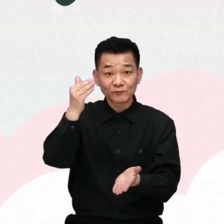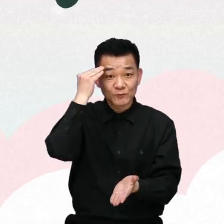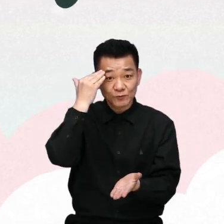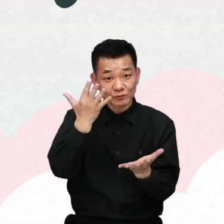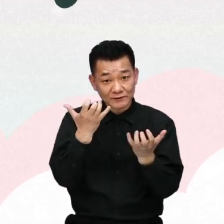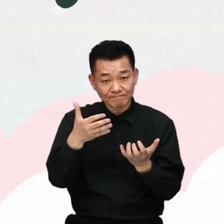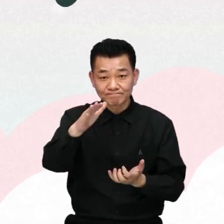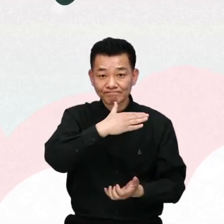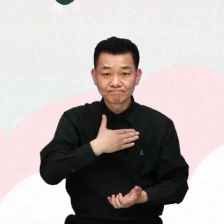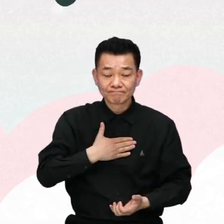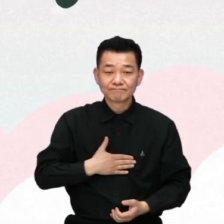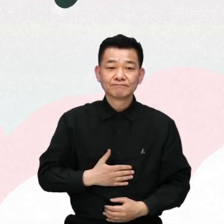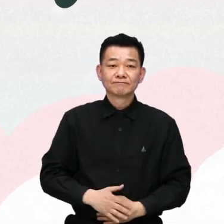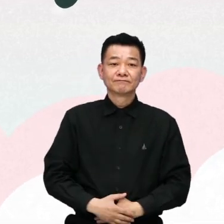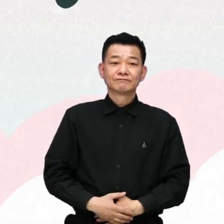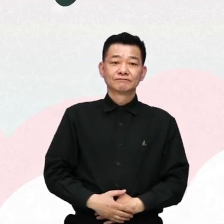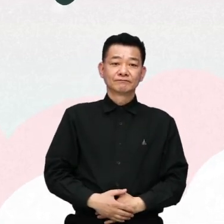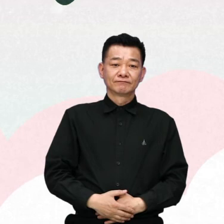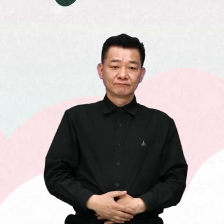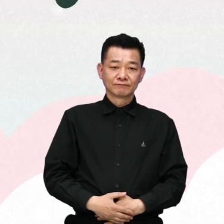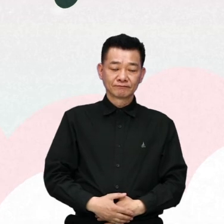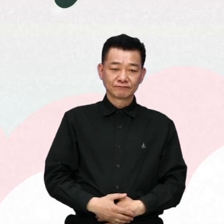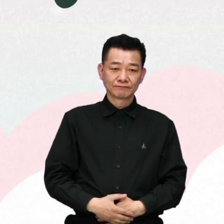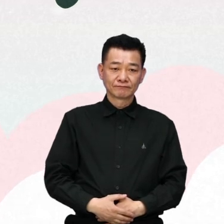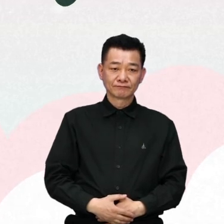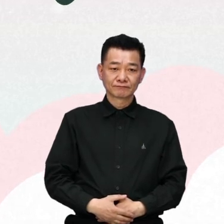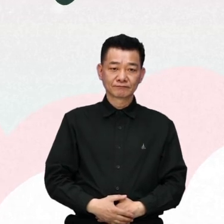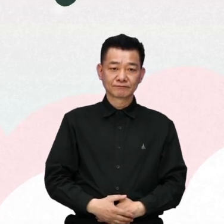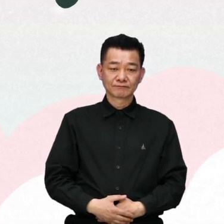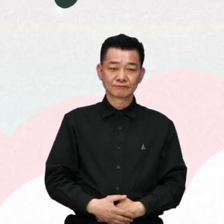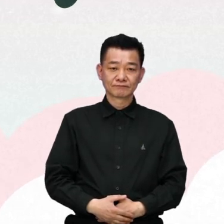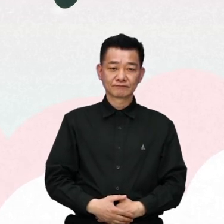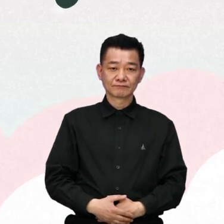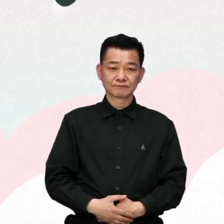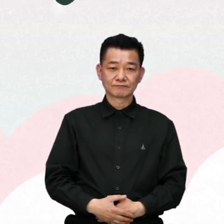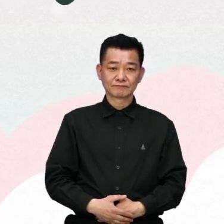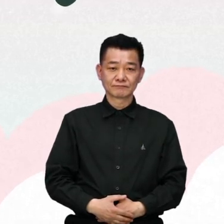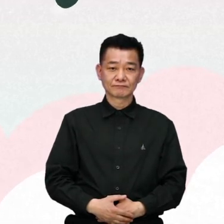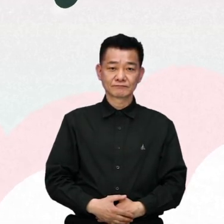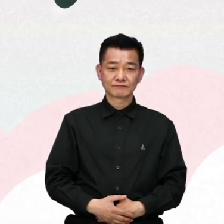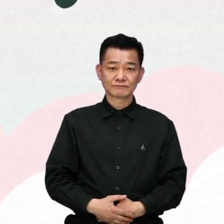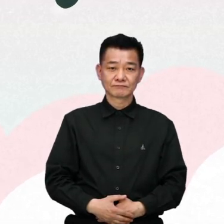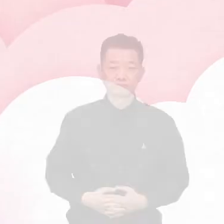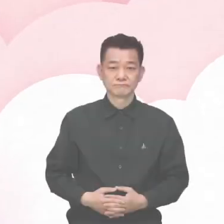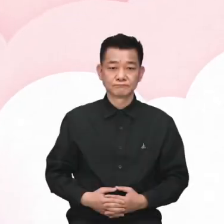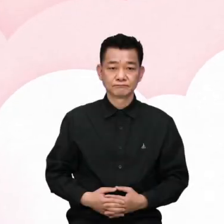from the UN Convention on the Rights of Persons with Disabilities.